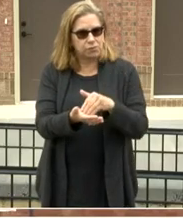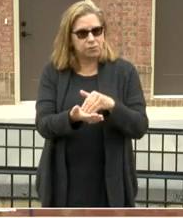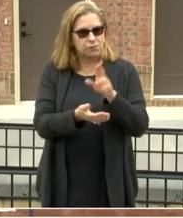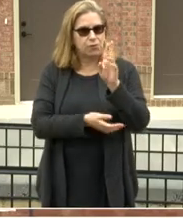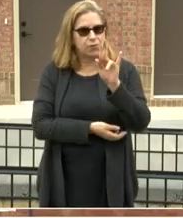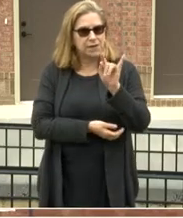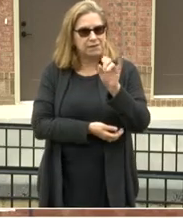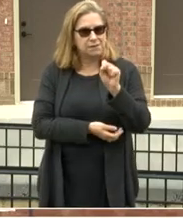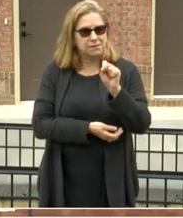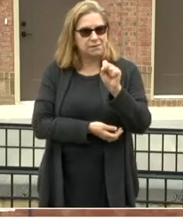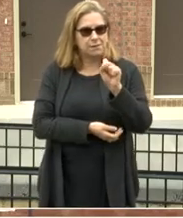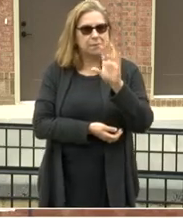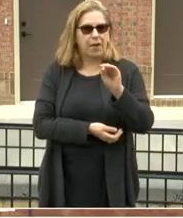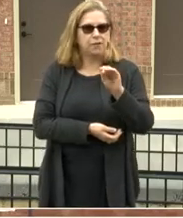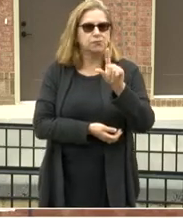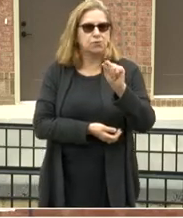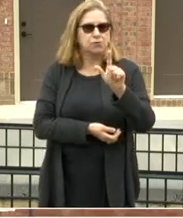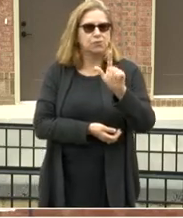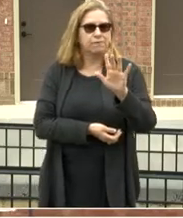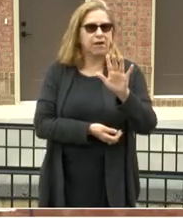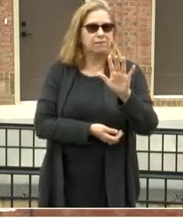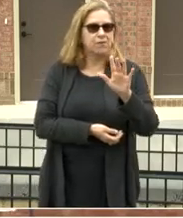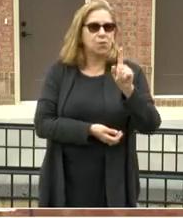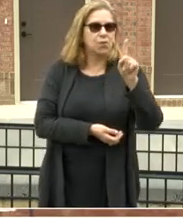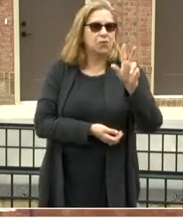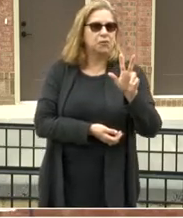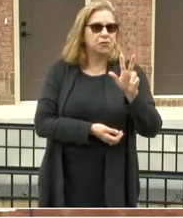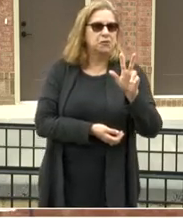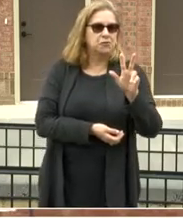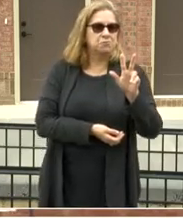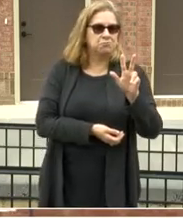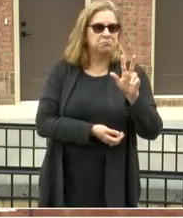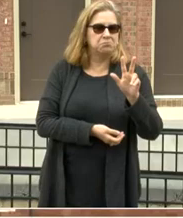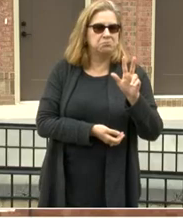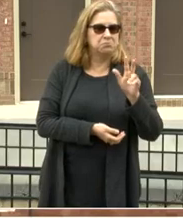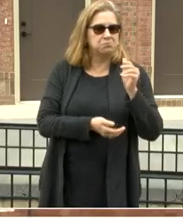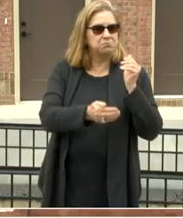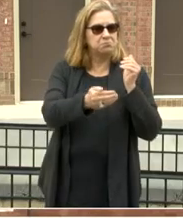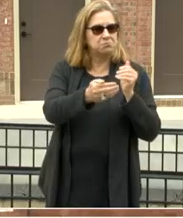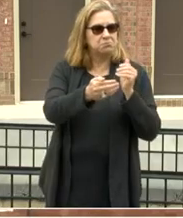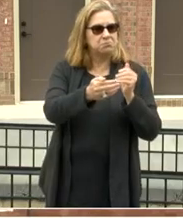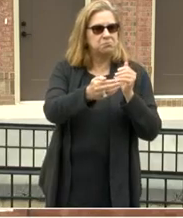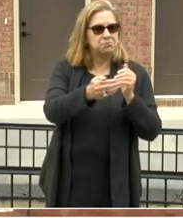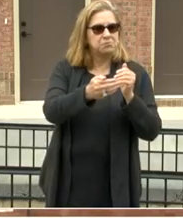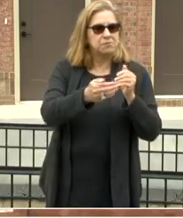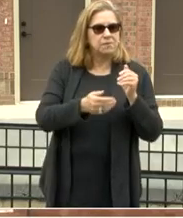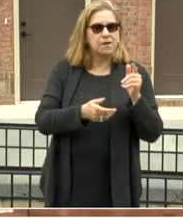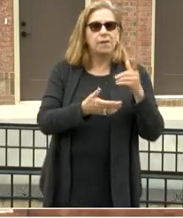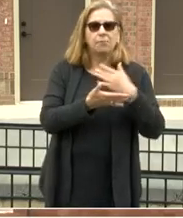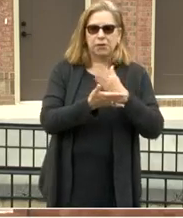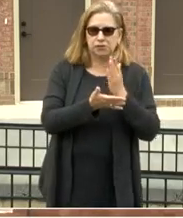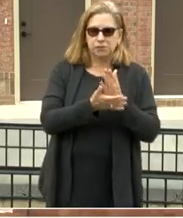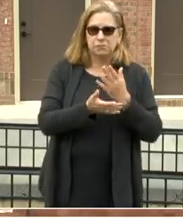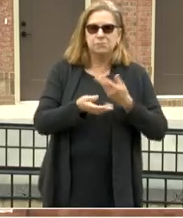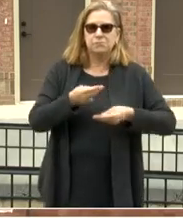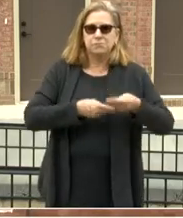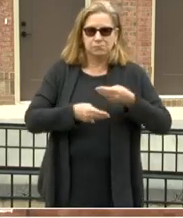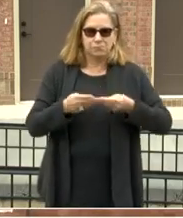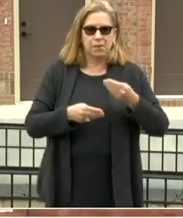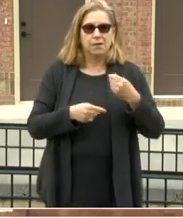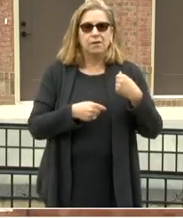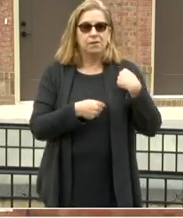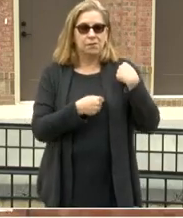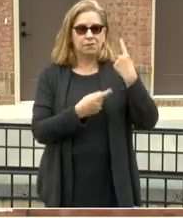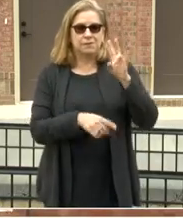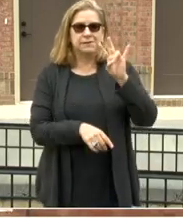mentioned her Fair Shop budget. And in that Fair Shop budget, she's doubling down. So over the first 7 years of her time in office, we put